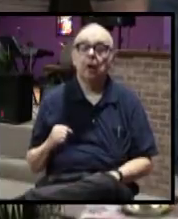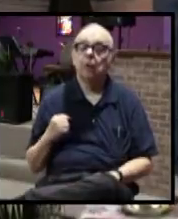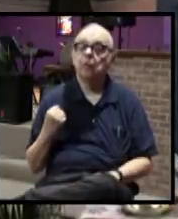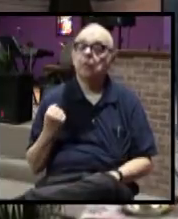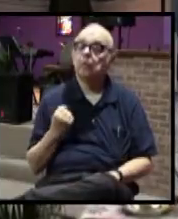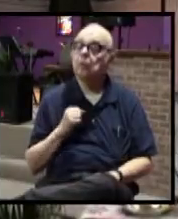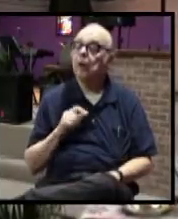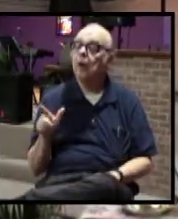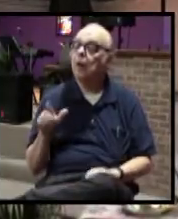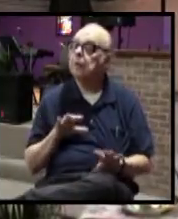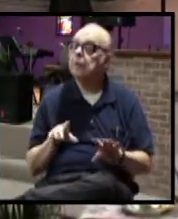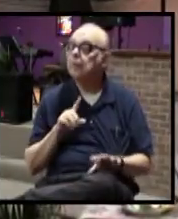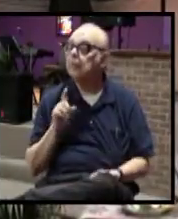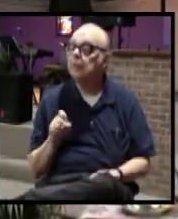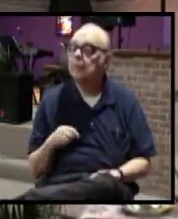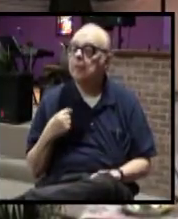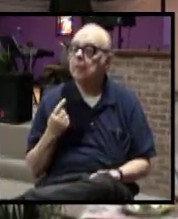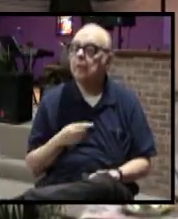But would we all?